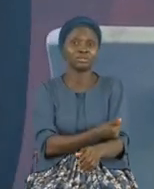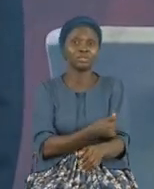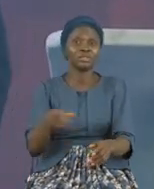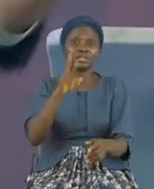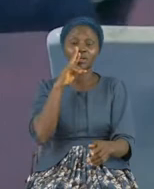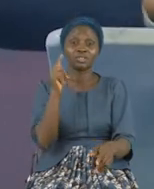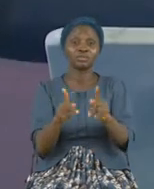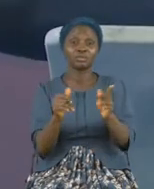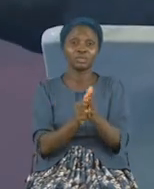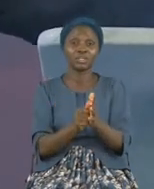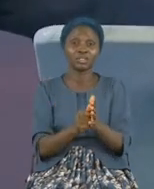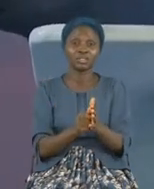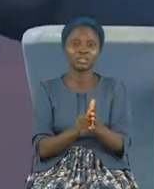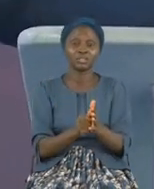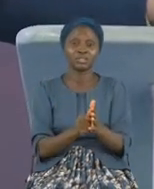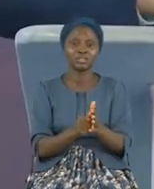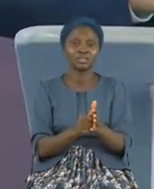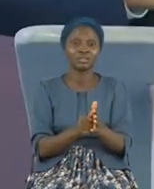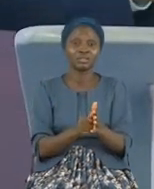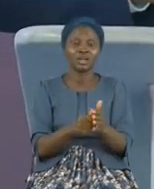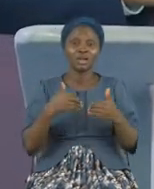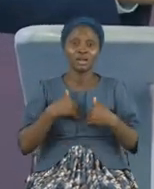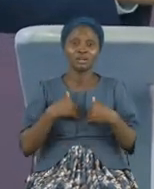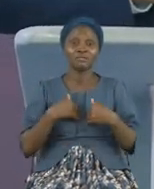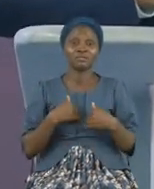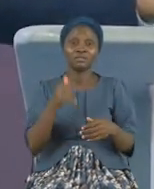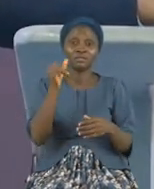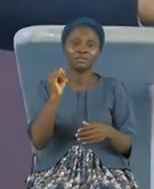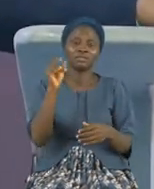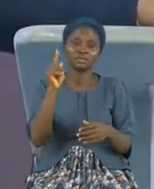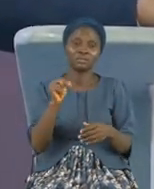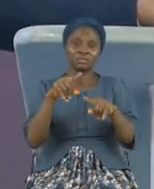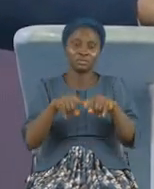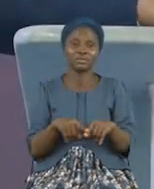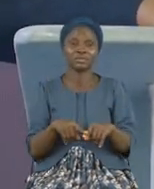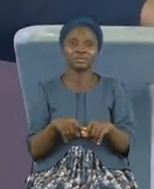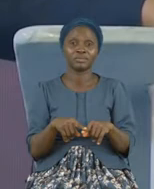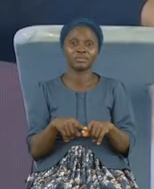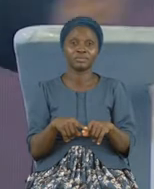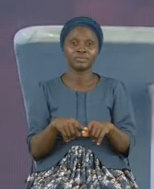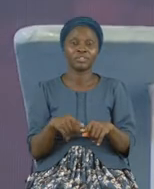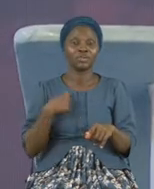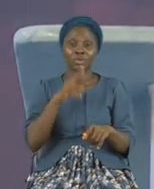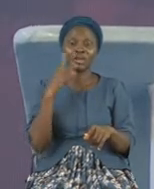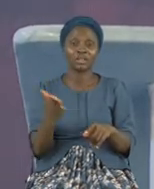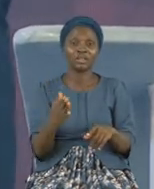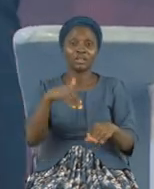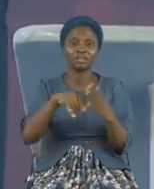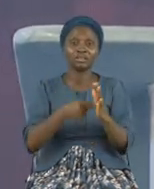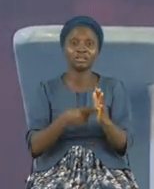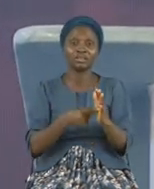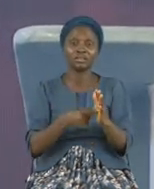depended. We're here for this ministers' conference so that if